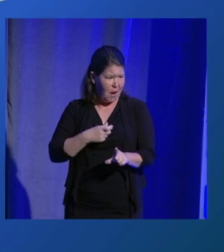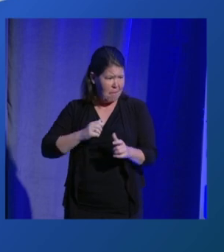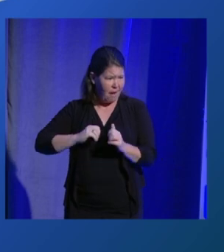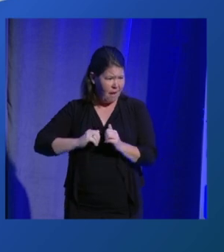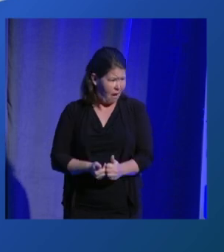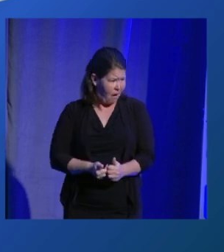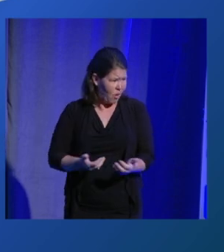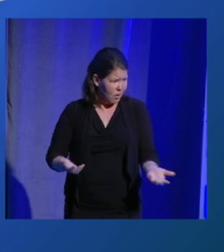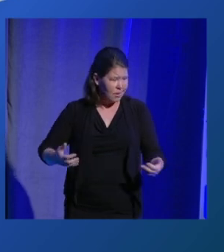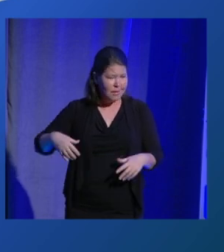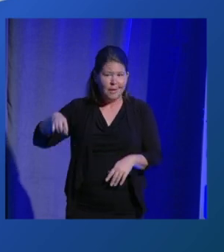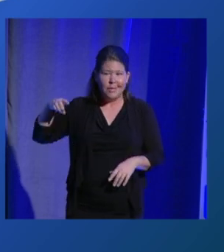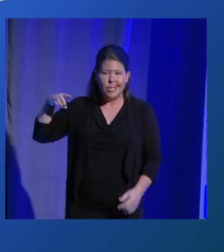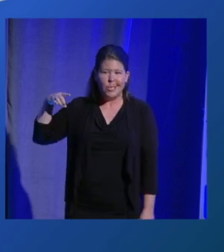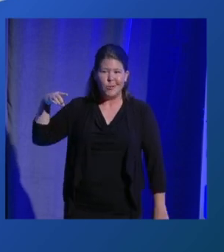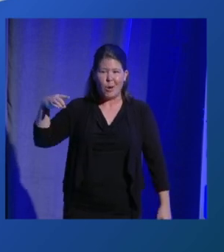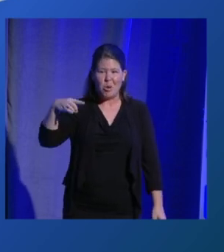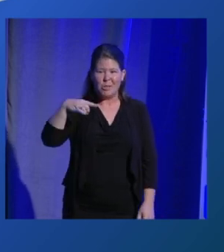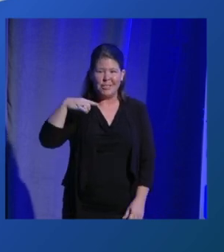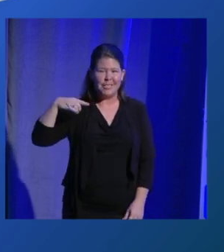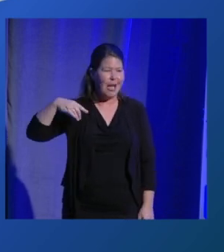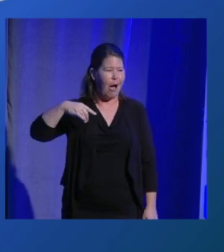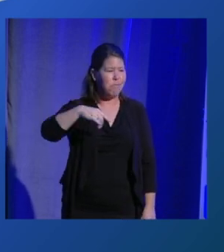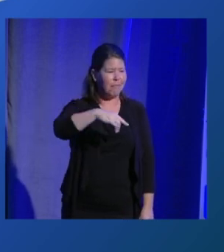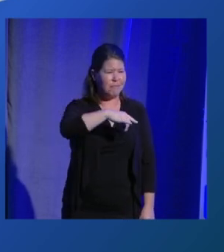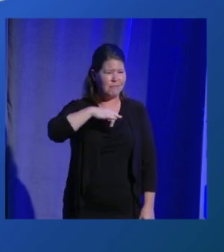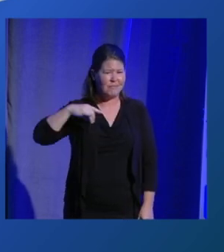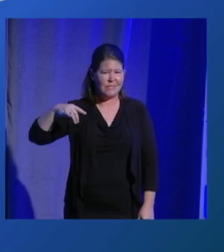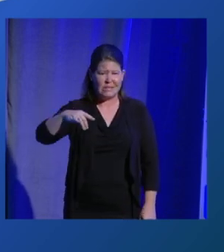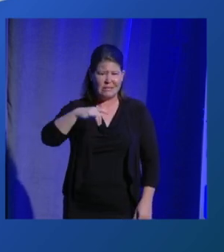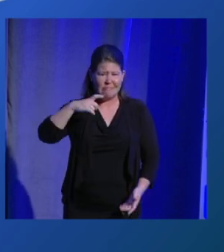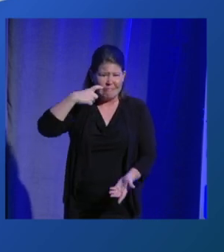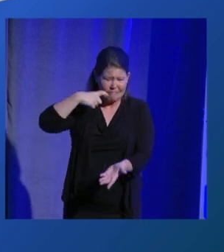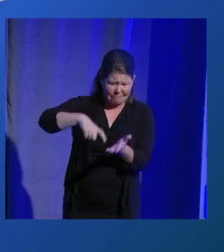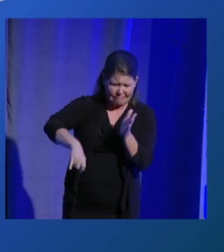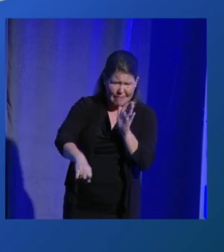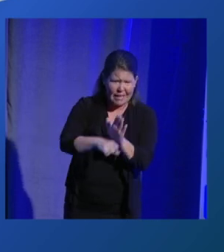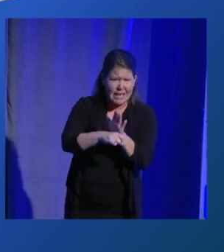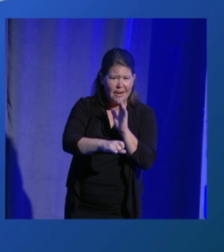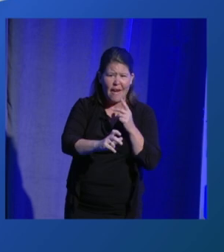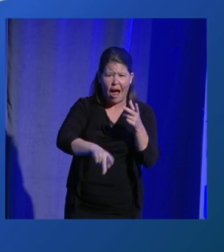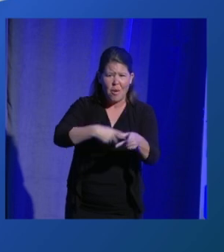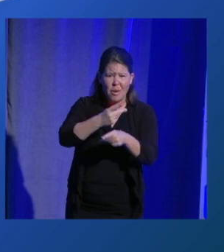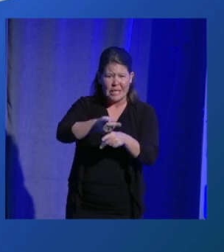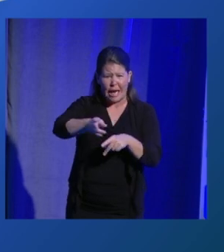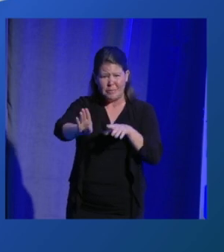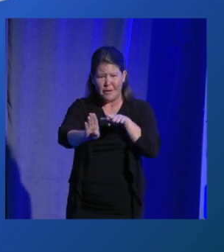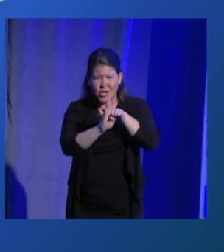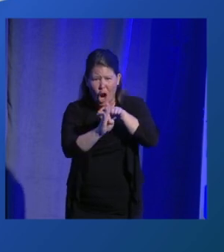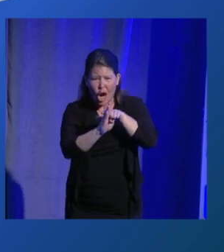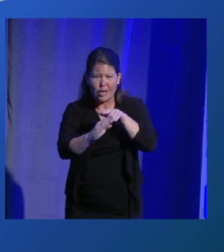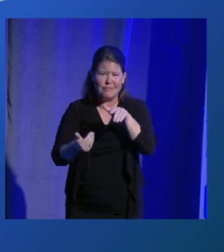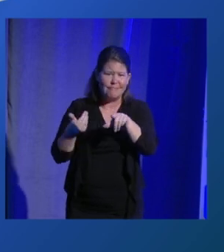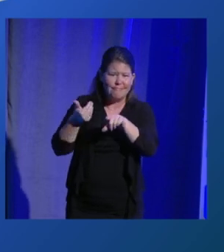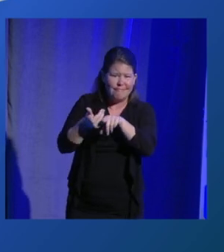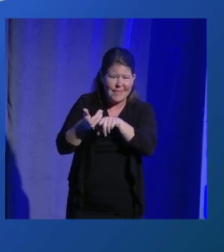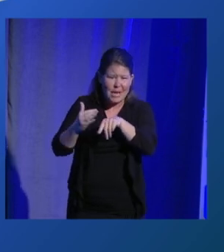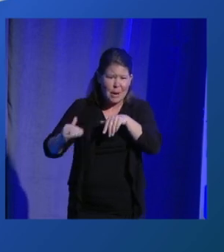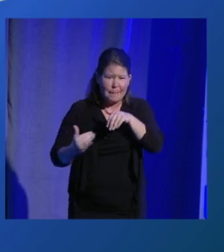mention a thousand other applications identifying sharks near beaches a whole host of things